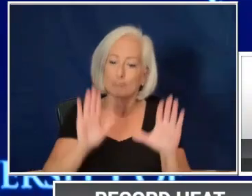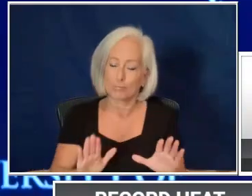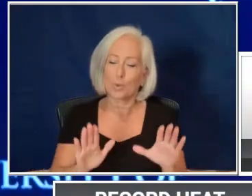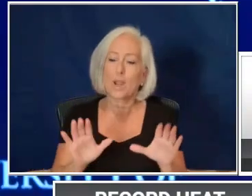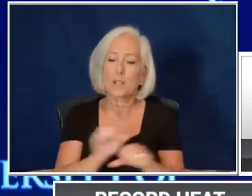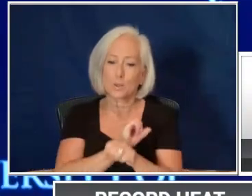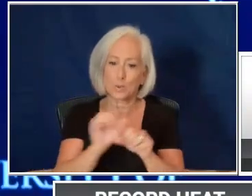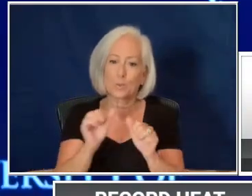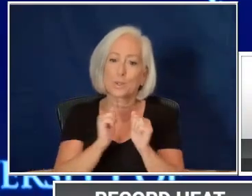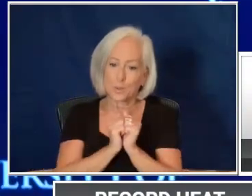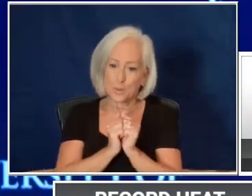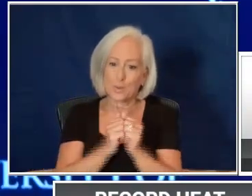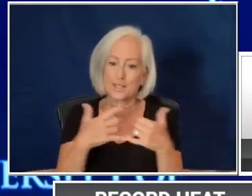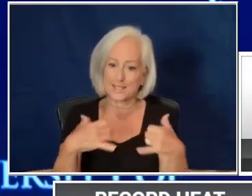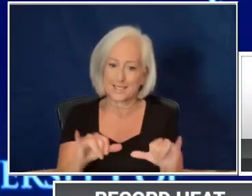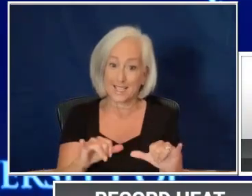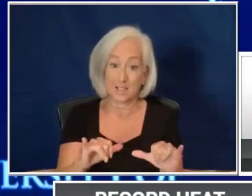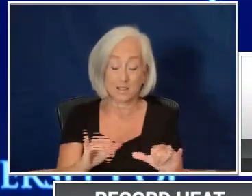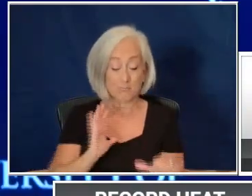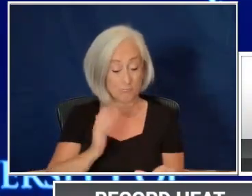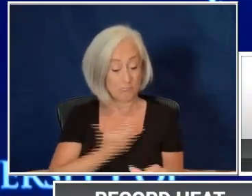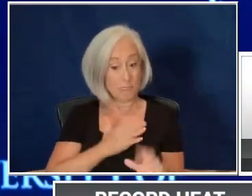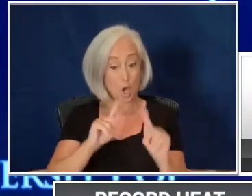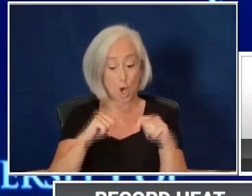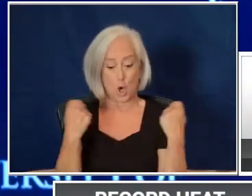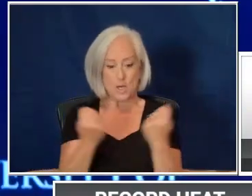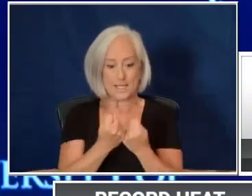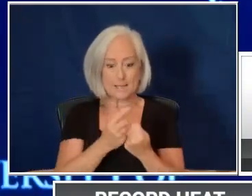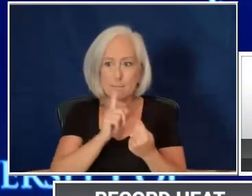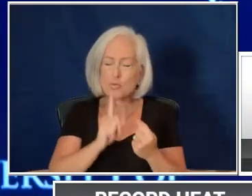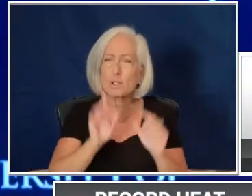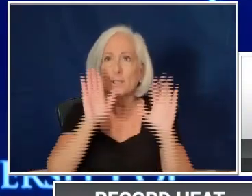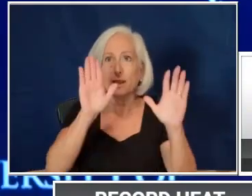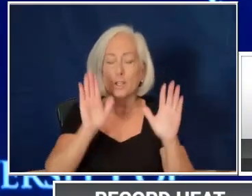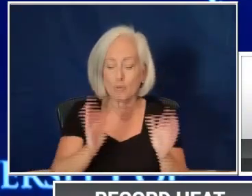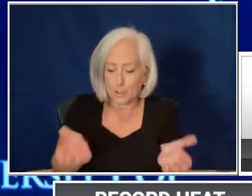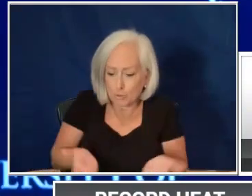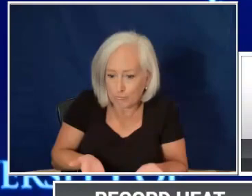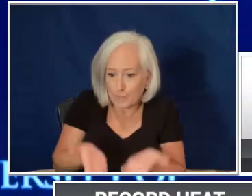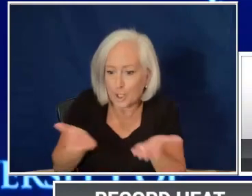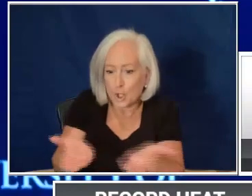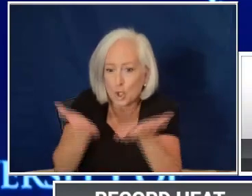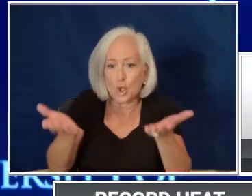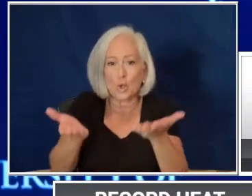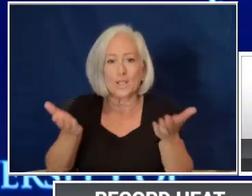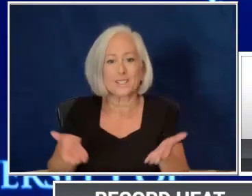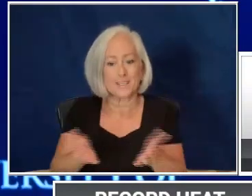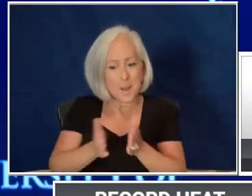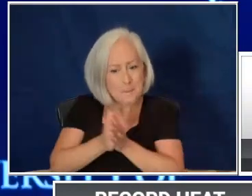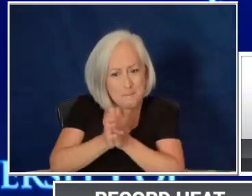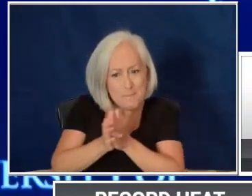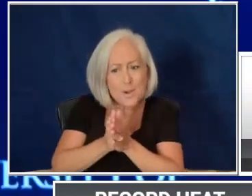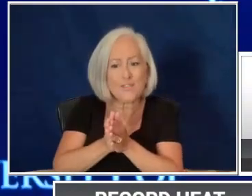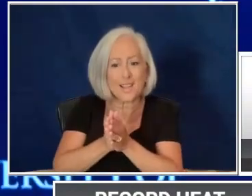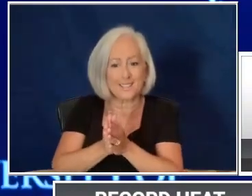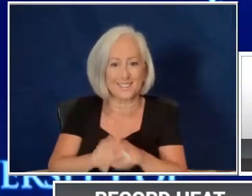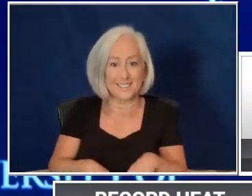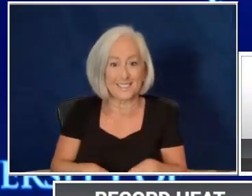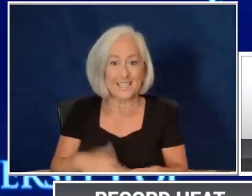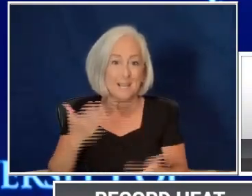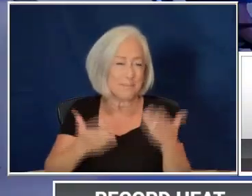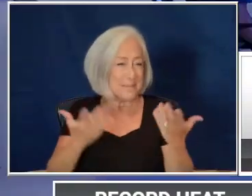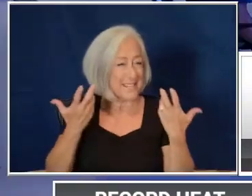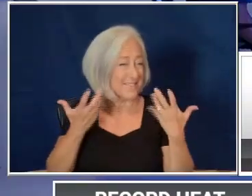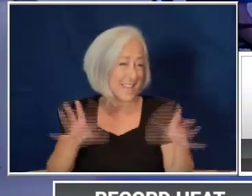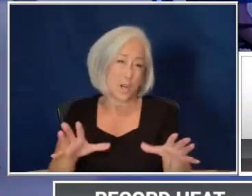And our therapy team is just really great at motivating people, even if they're not entirely sure they want to do rehab. By the time they're done with us, they really, really